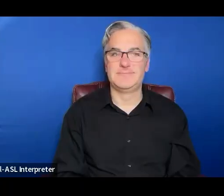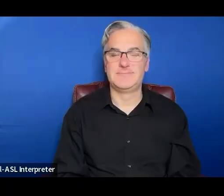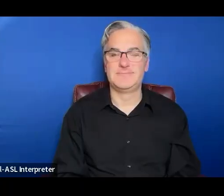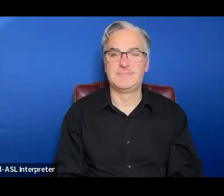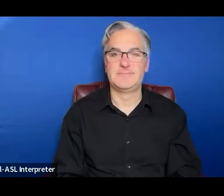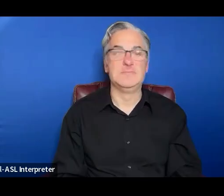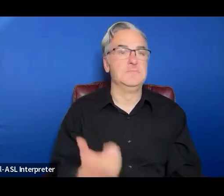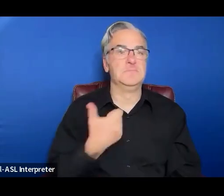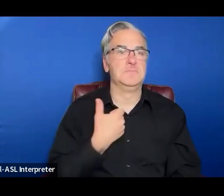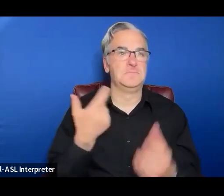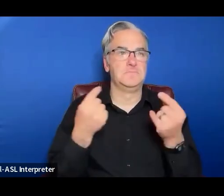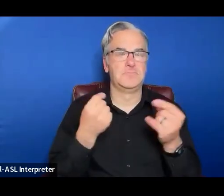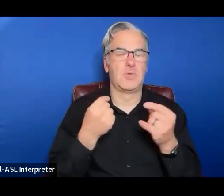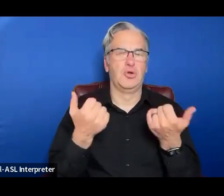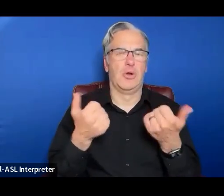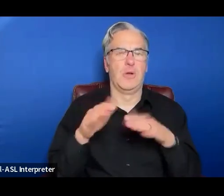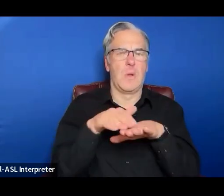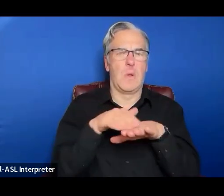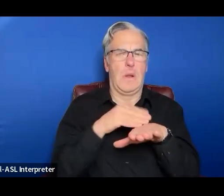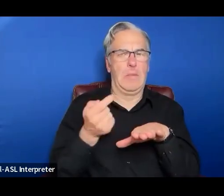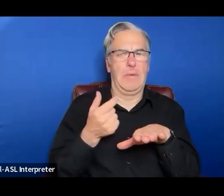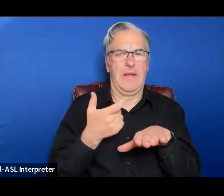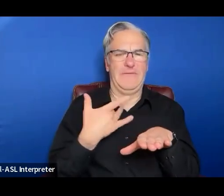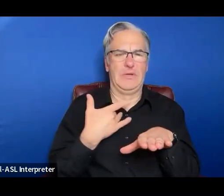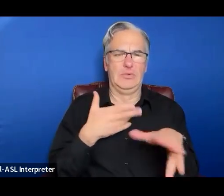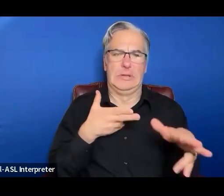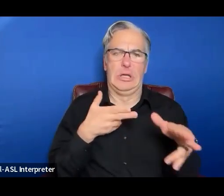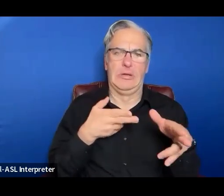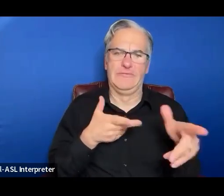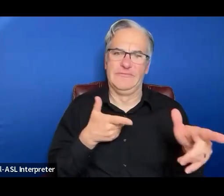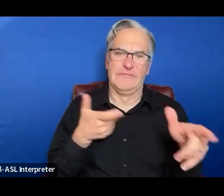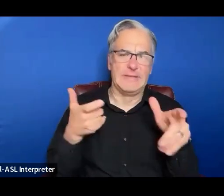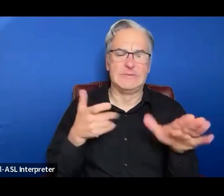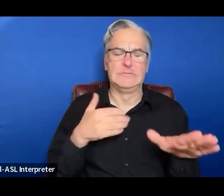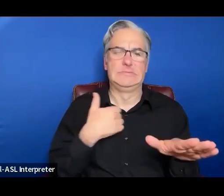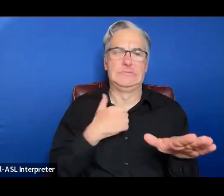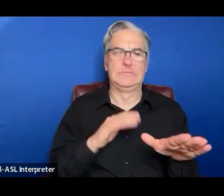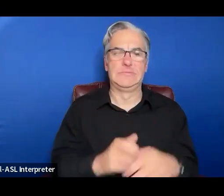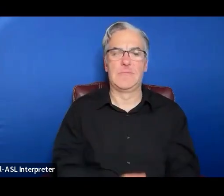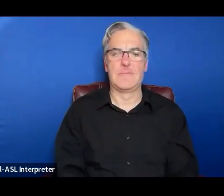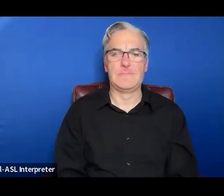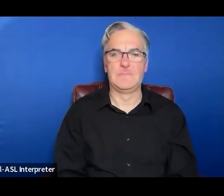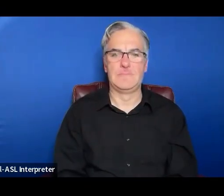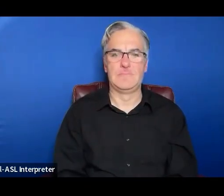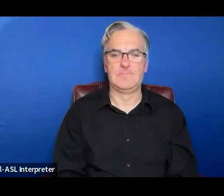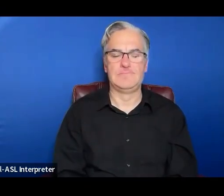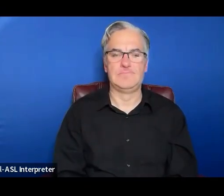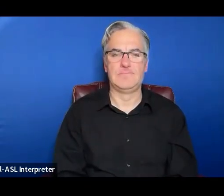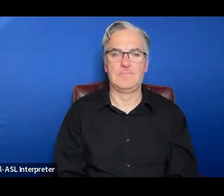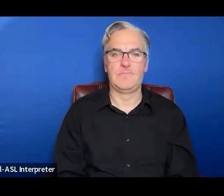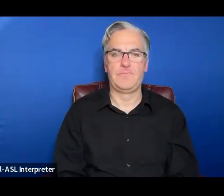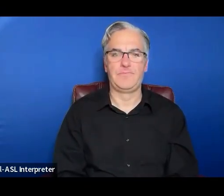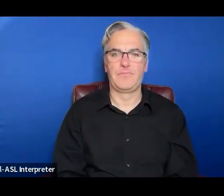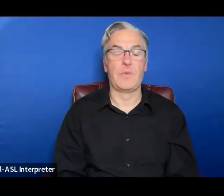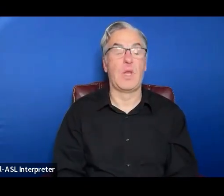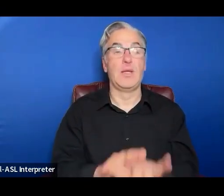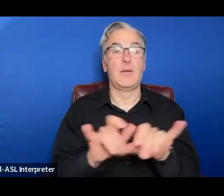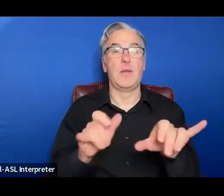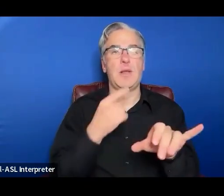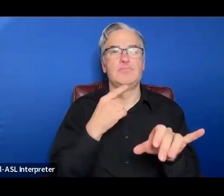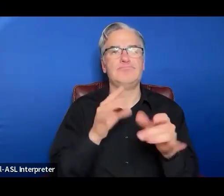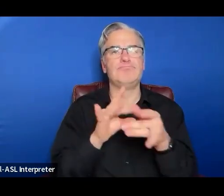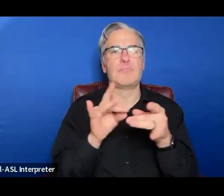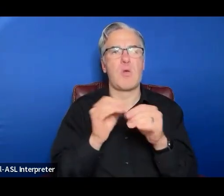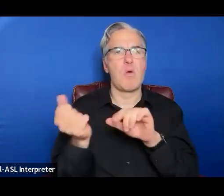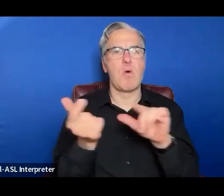Okay, I'm going to try to slow down because I feel like I'm going a little bit too fast. So while I say everybody should do